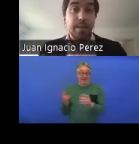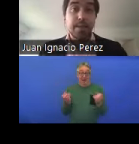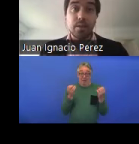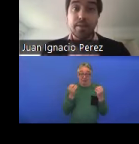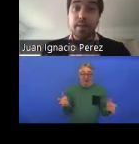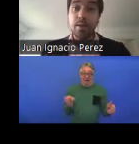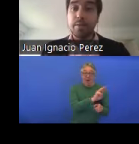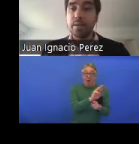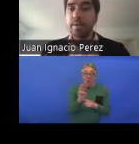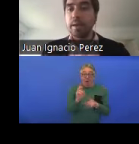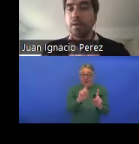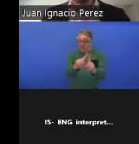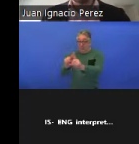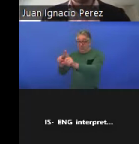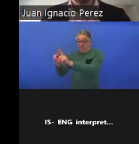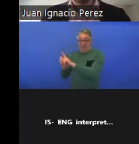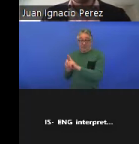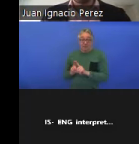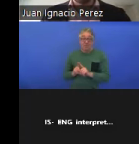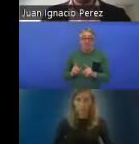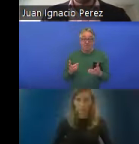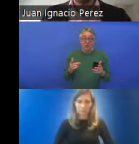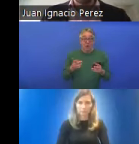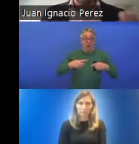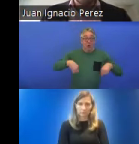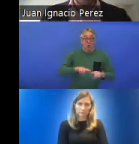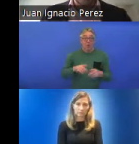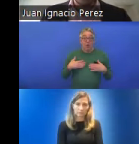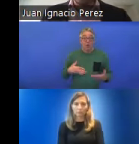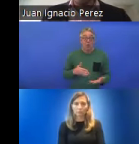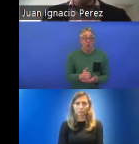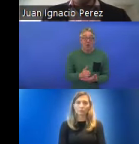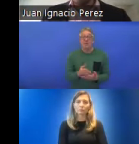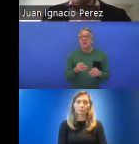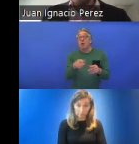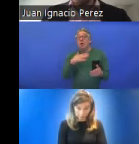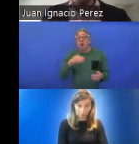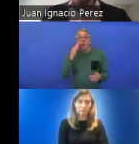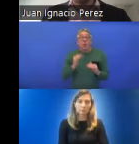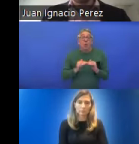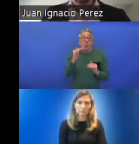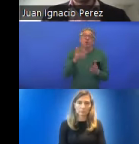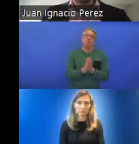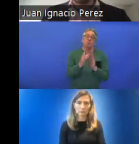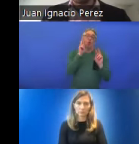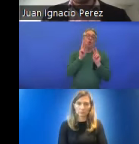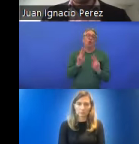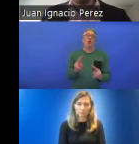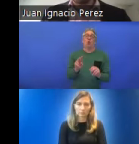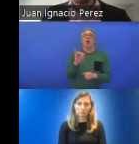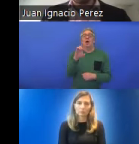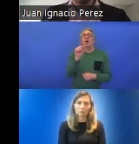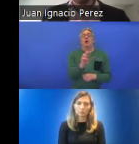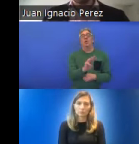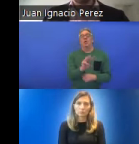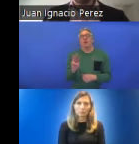website pages of the Office of the High Commissioner for Human Rights, in case you would like to see if your country is coming for